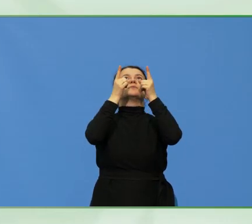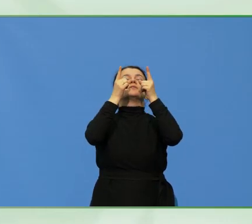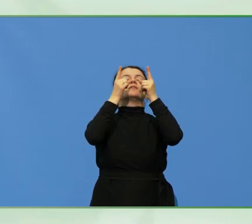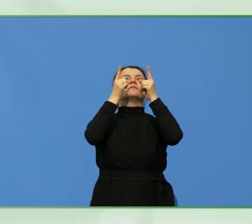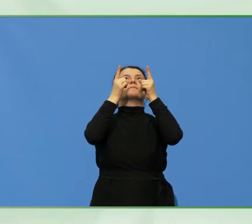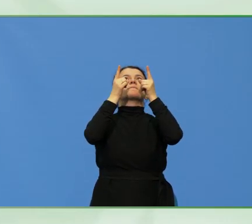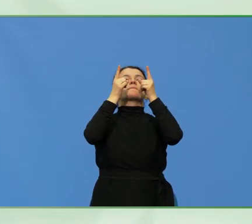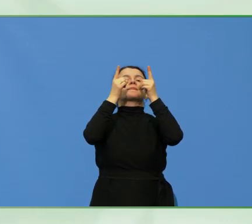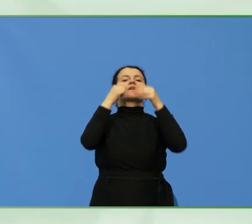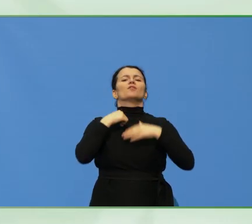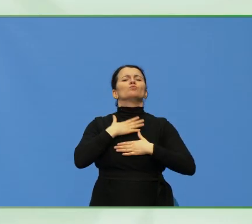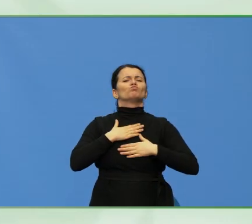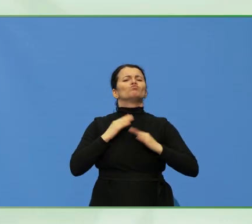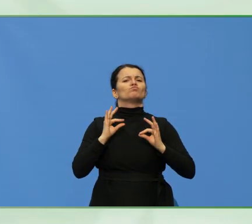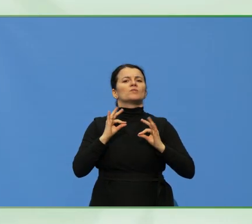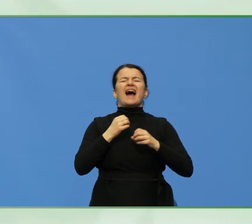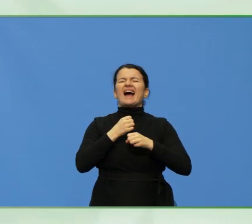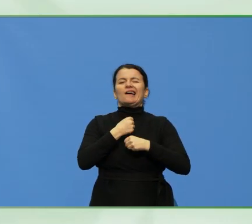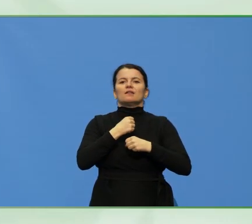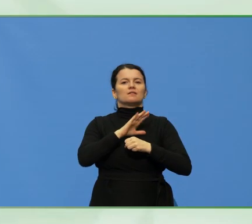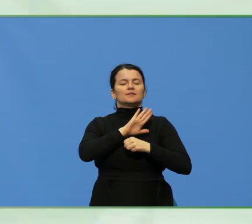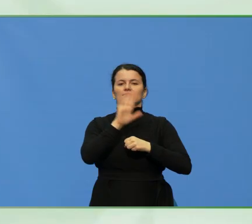Exhale, coming back to your neutral position.